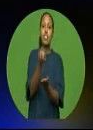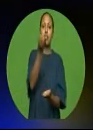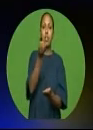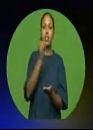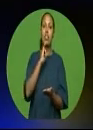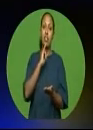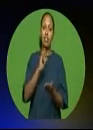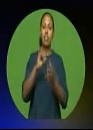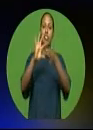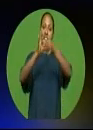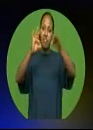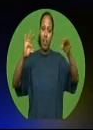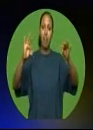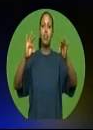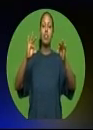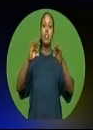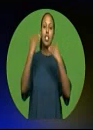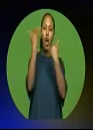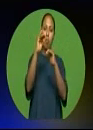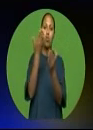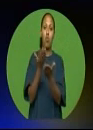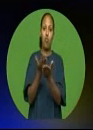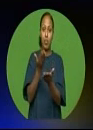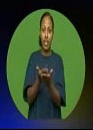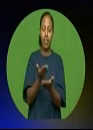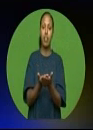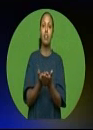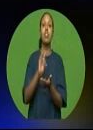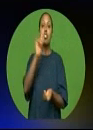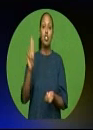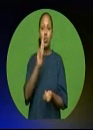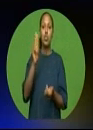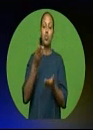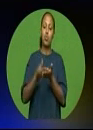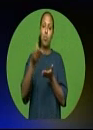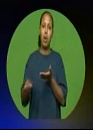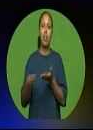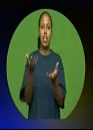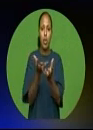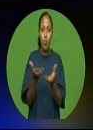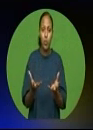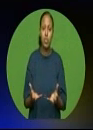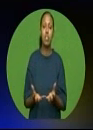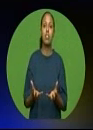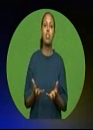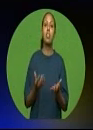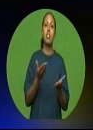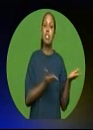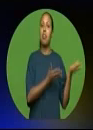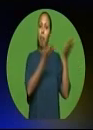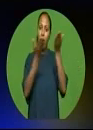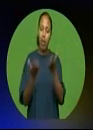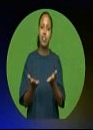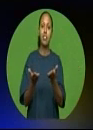Investment is defined as the amount of money used to buy inputs,